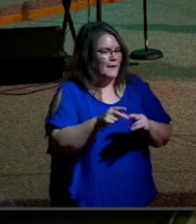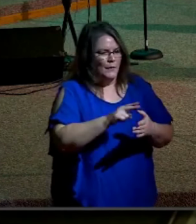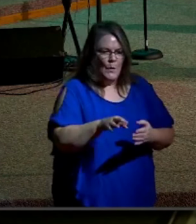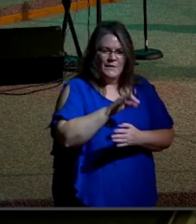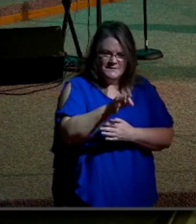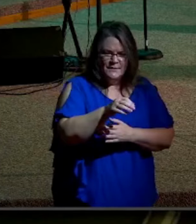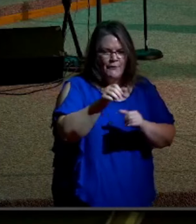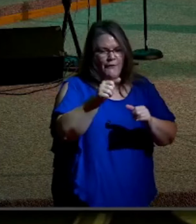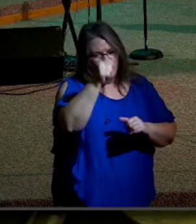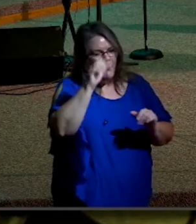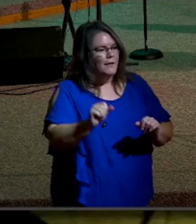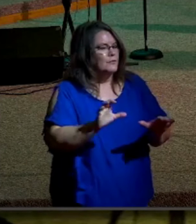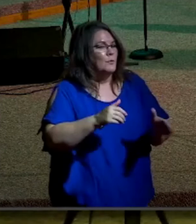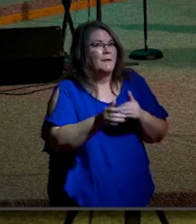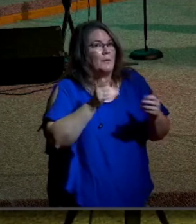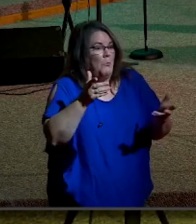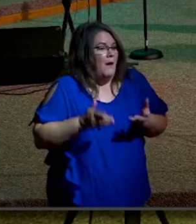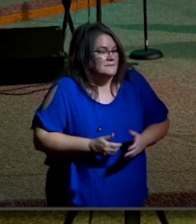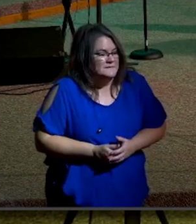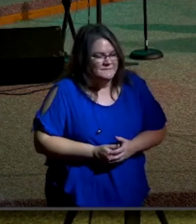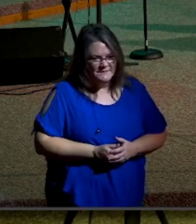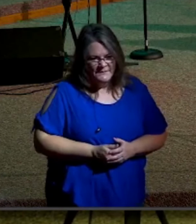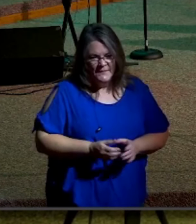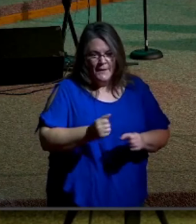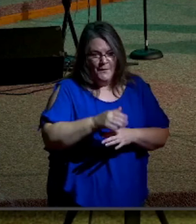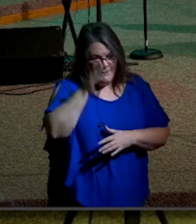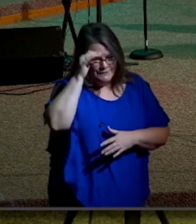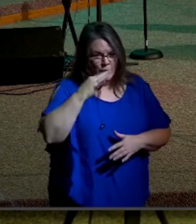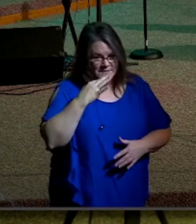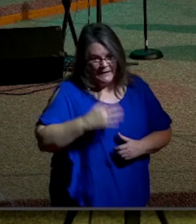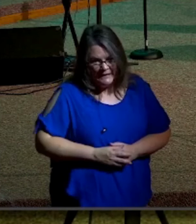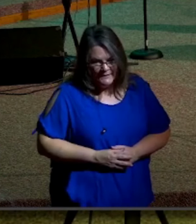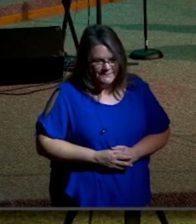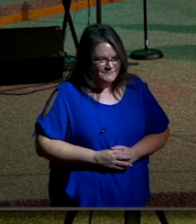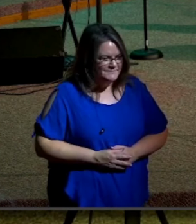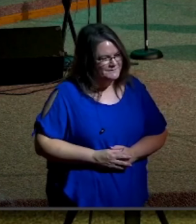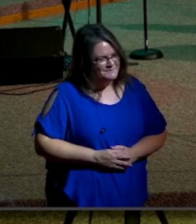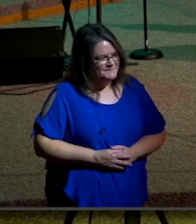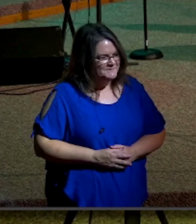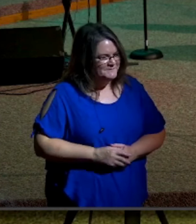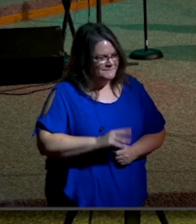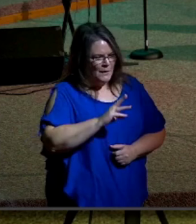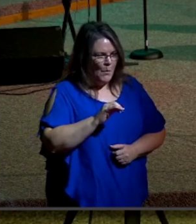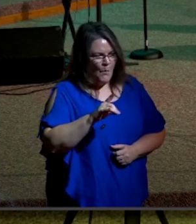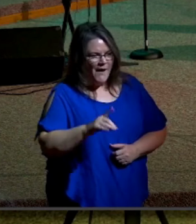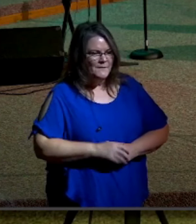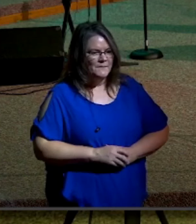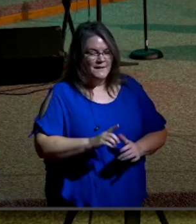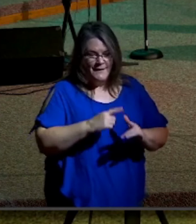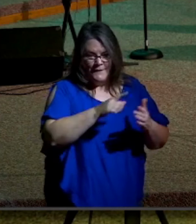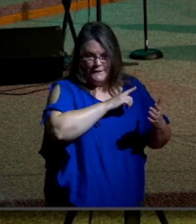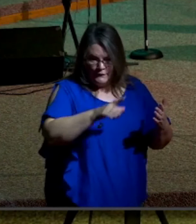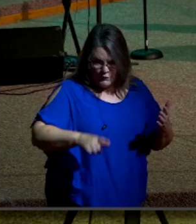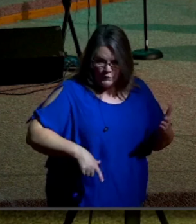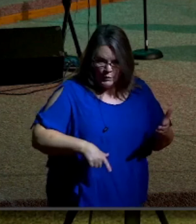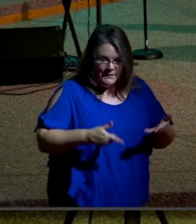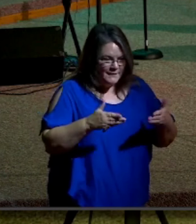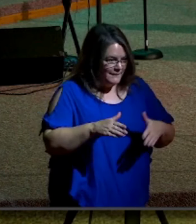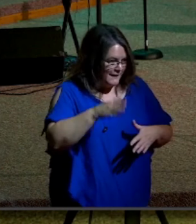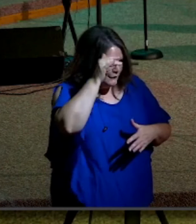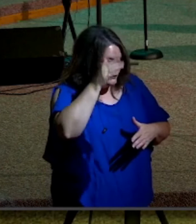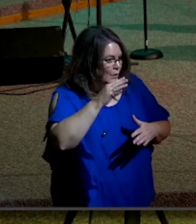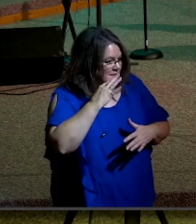whatever. It makes the donkey even speak. Isn't that wild? So then the Lord opened the mouth of the donkey, and she